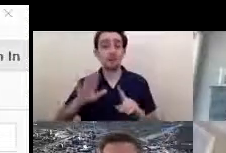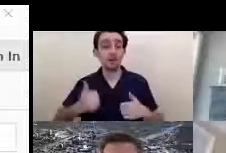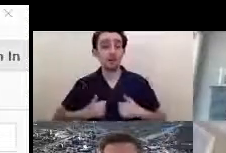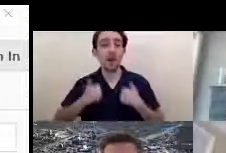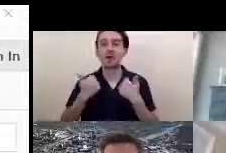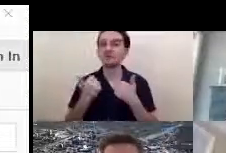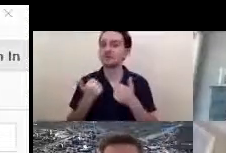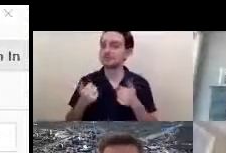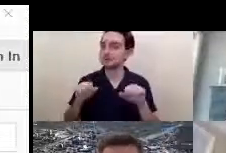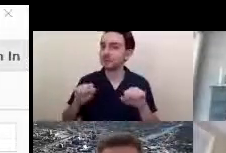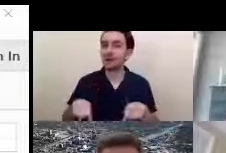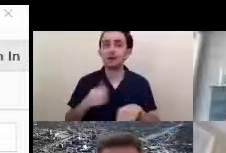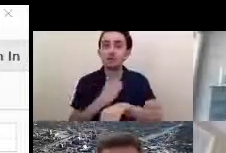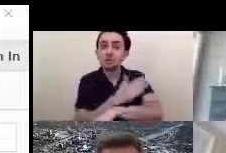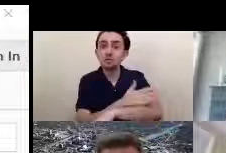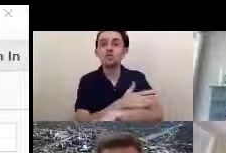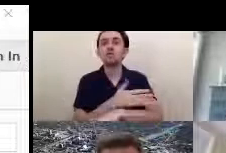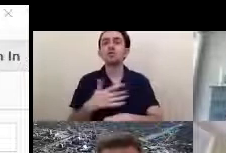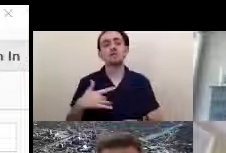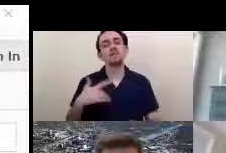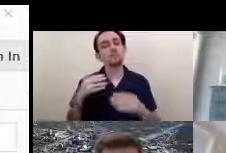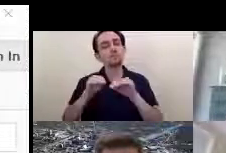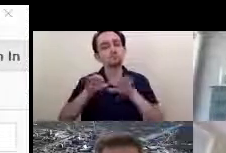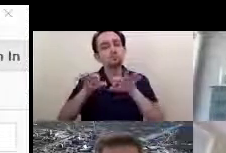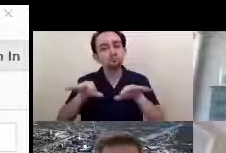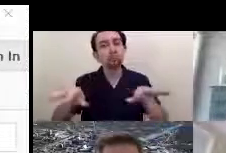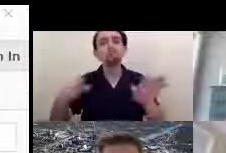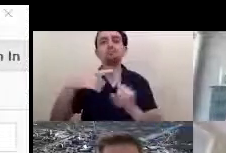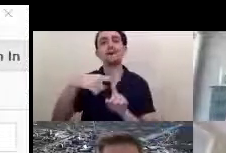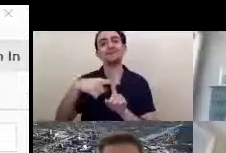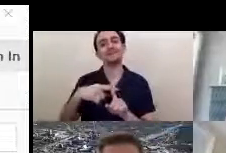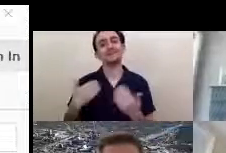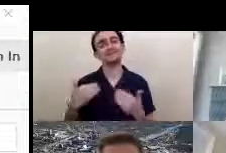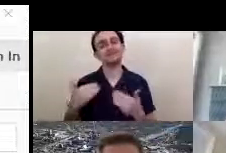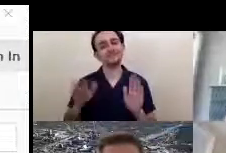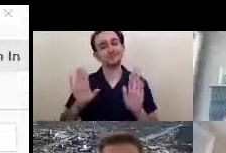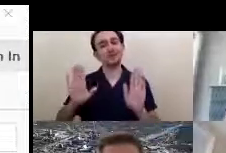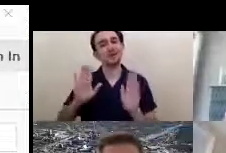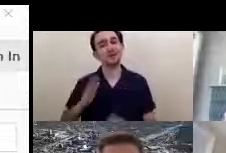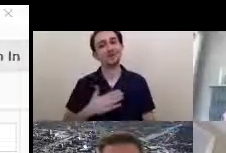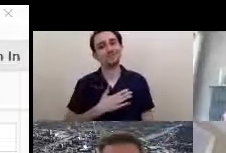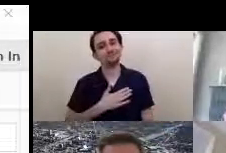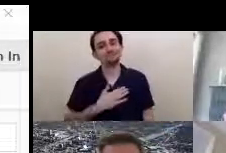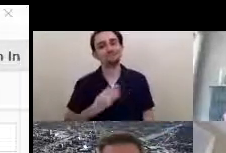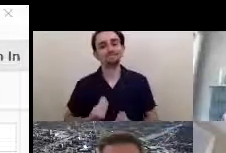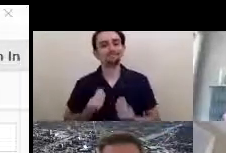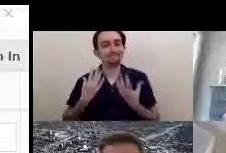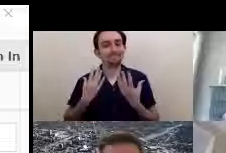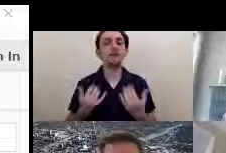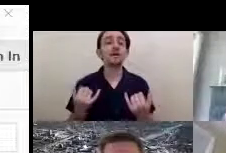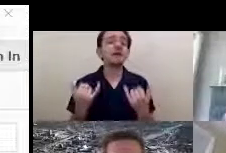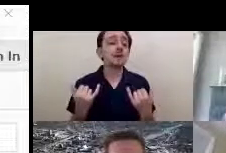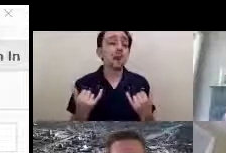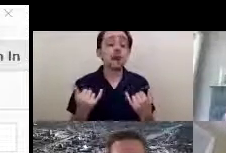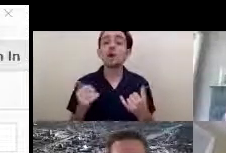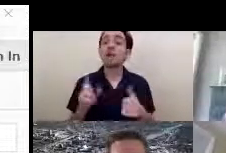welcome. Let me just run down the agenda real quick for you. The deputy mayor will speak,